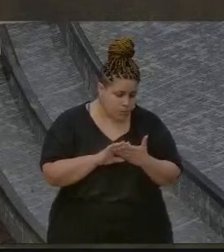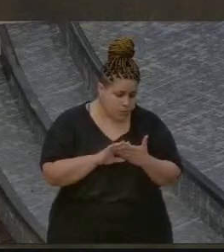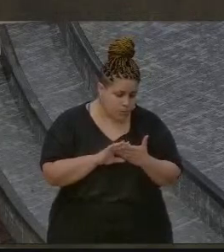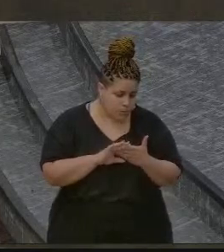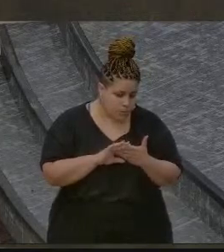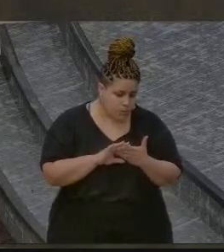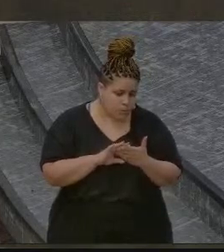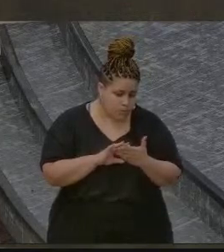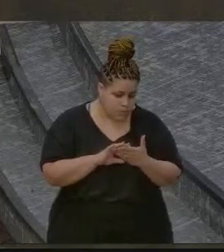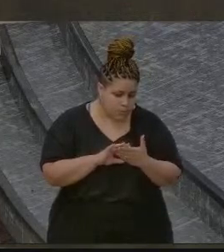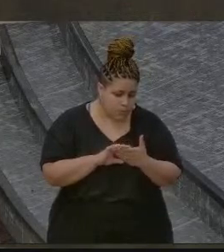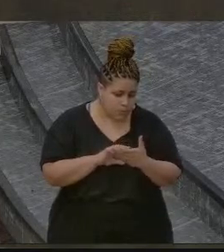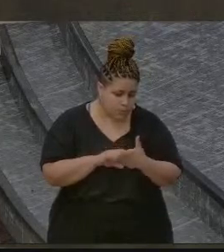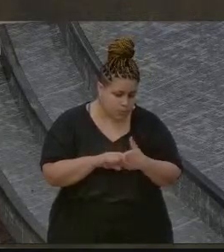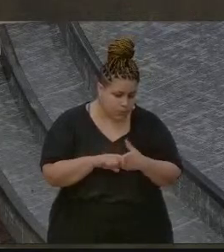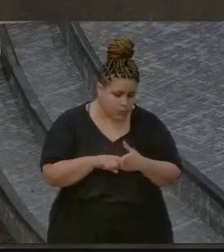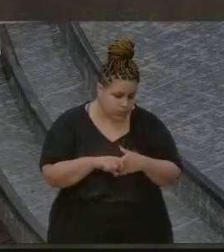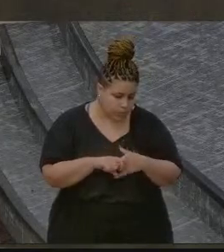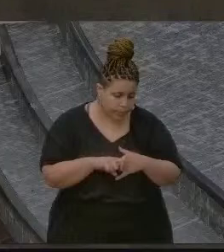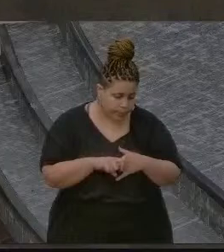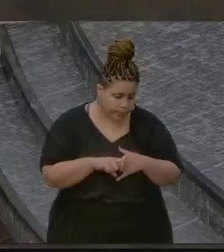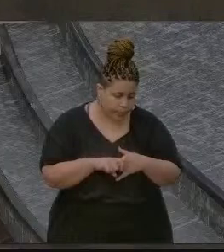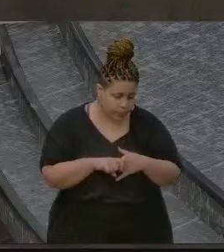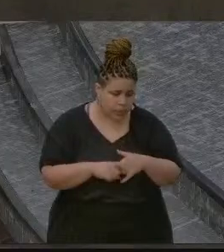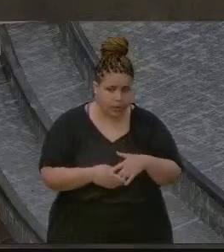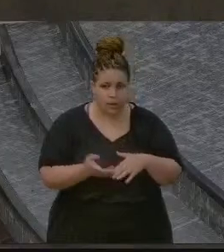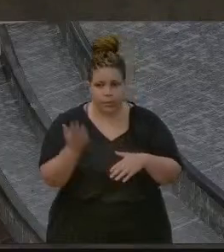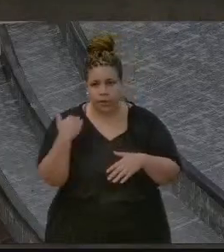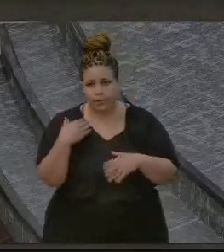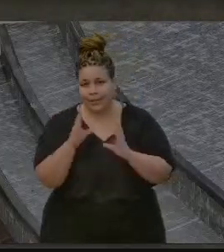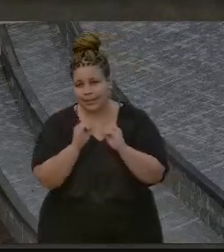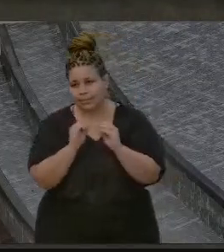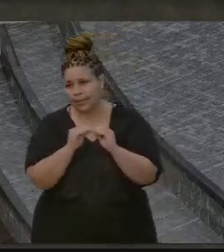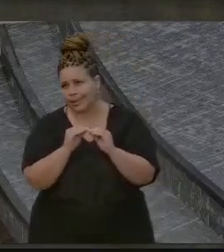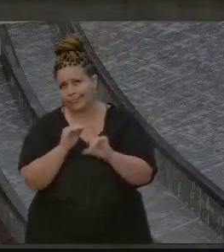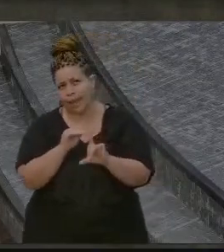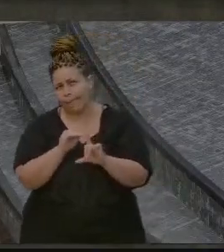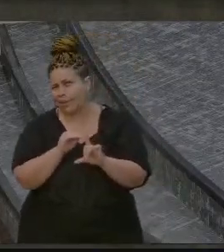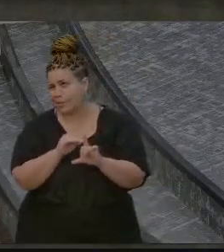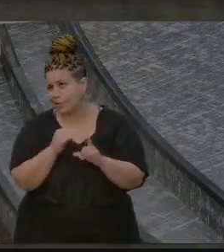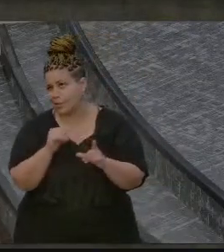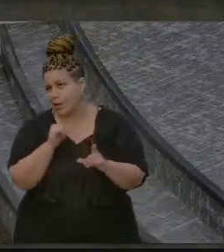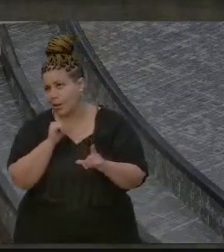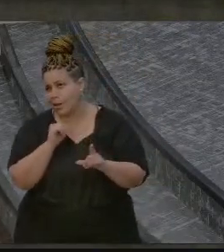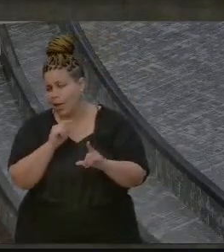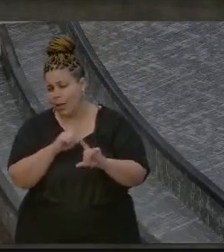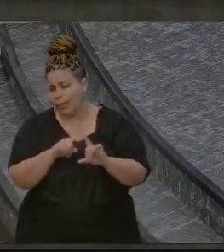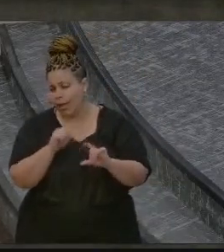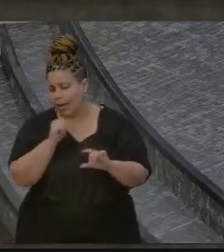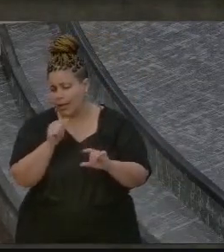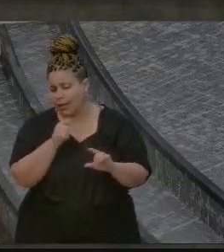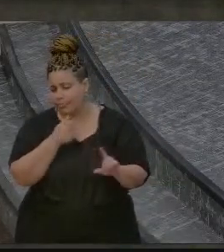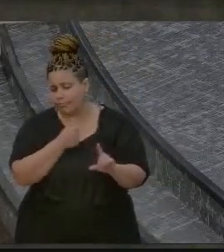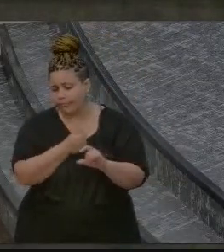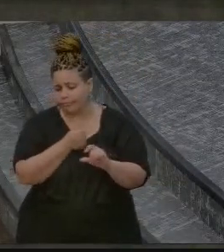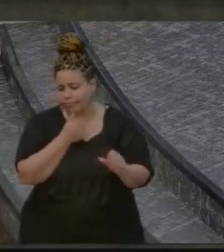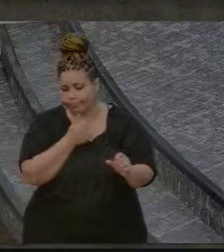I think I mentioned this at a previous meeting, but I didn't follow up in sending it out, so I apologize for that.